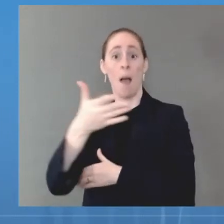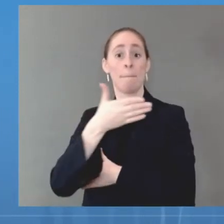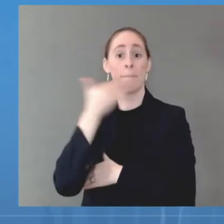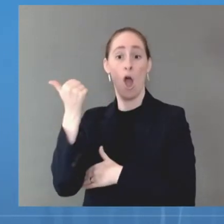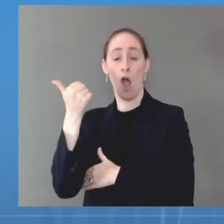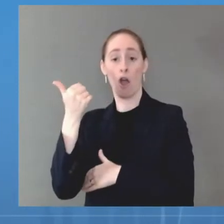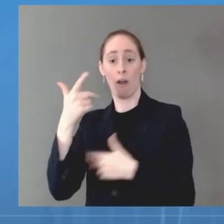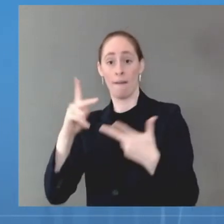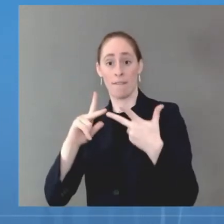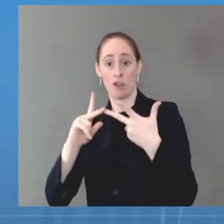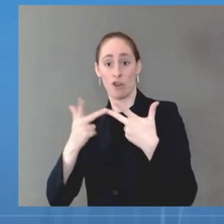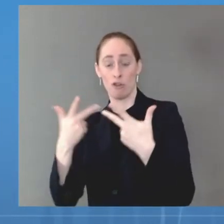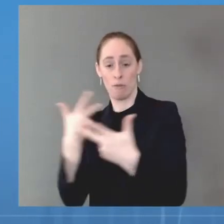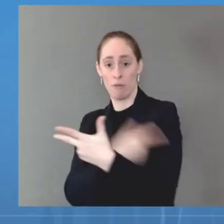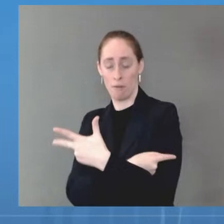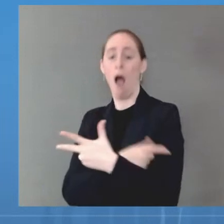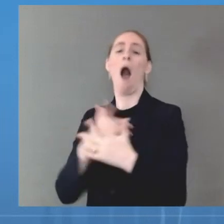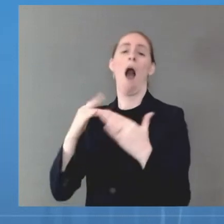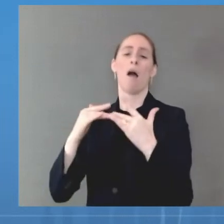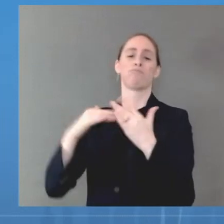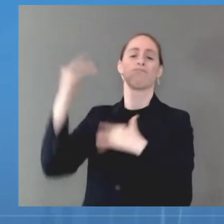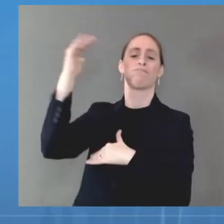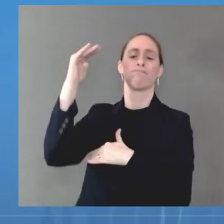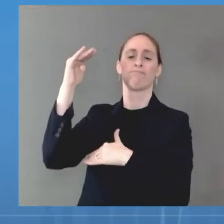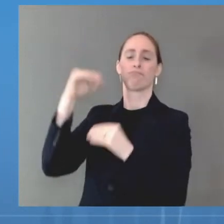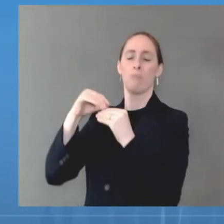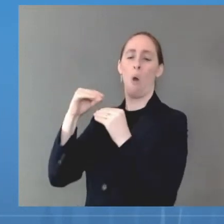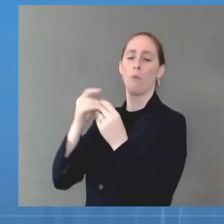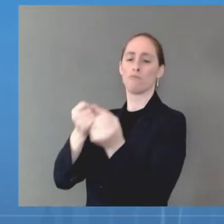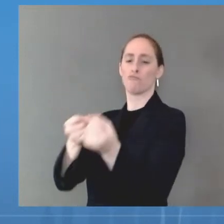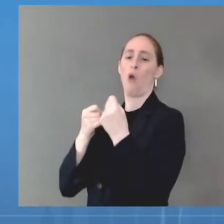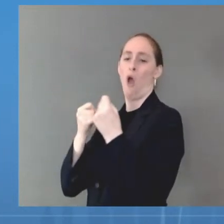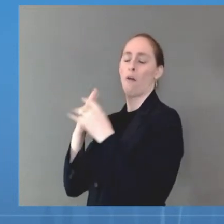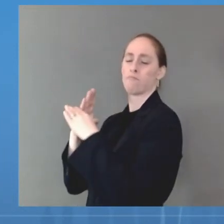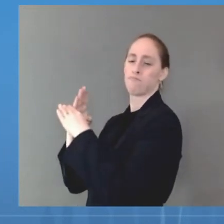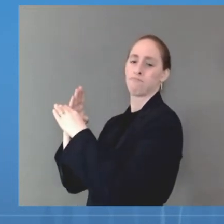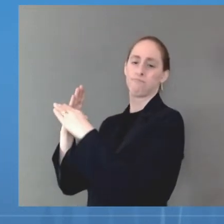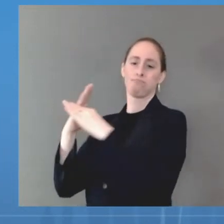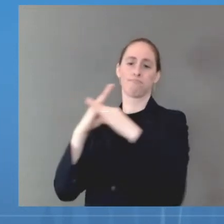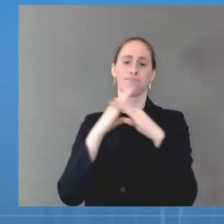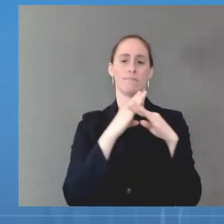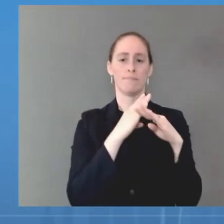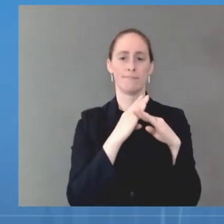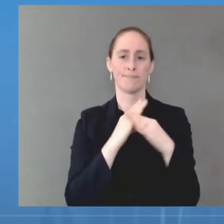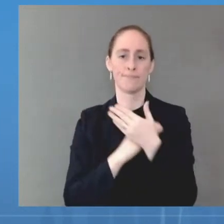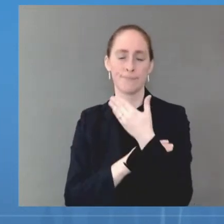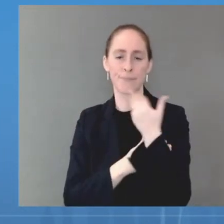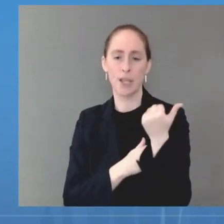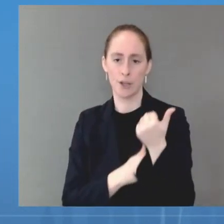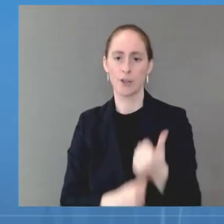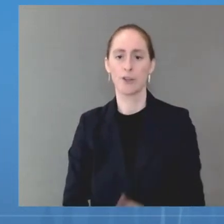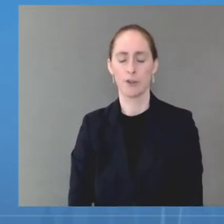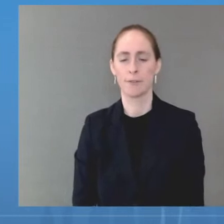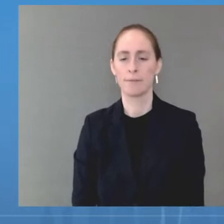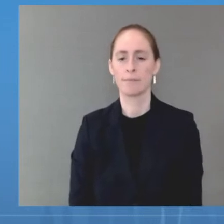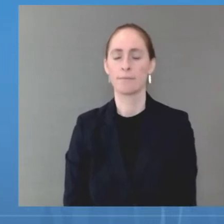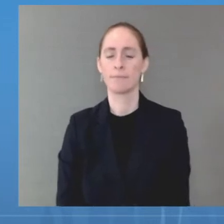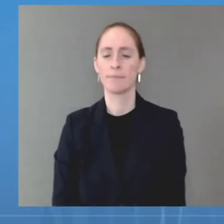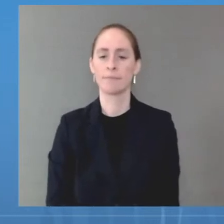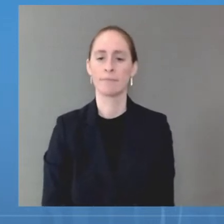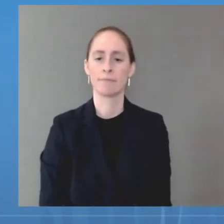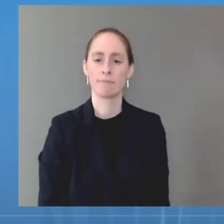by 25-fold compared to 2 doses against the Omicron variant.